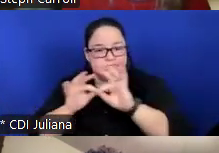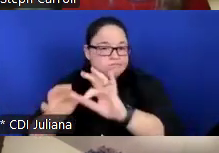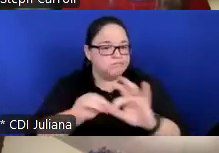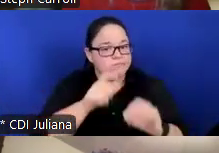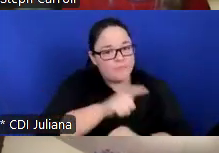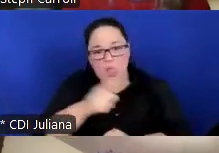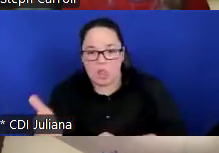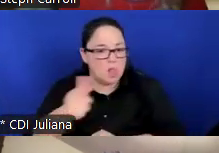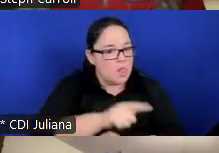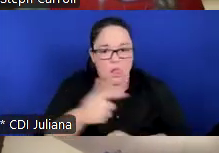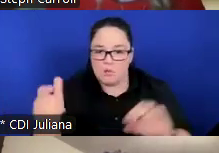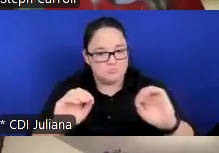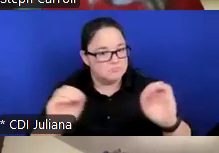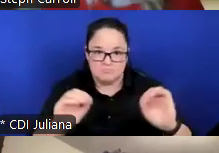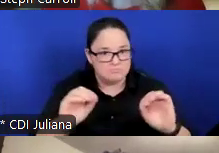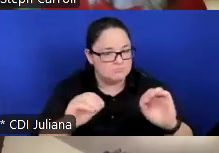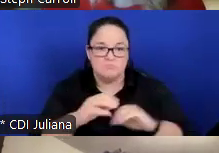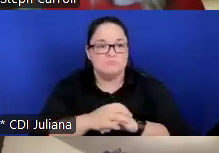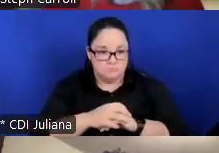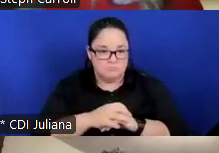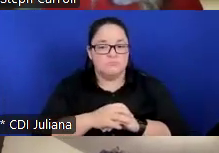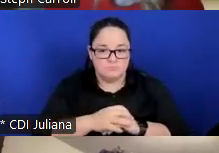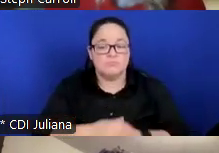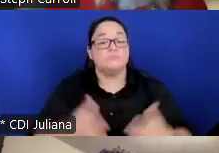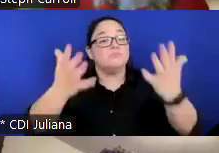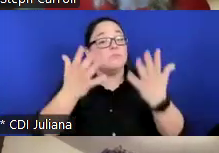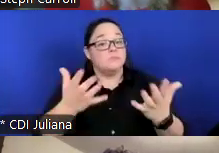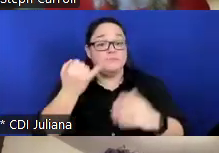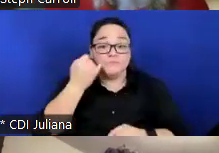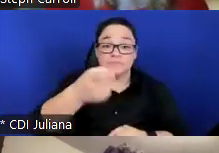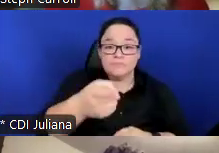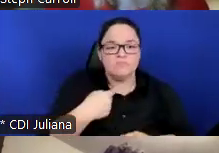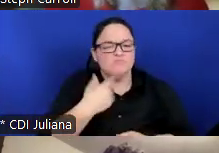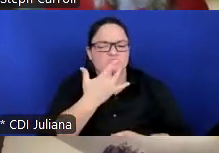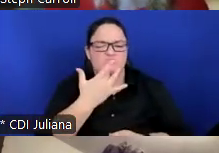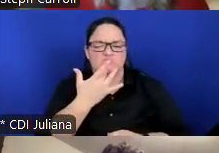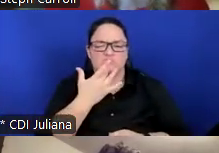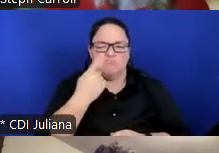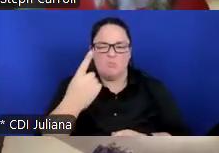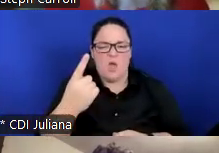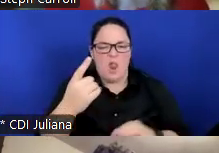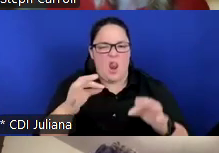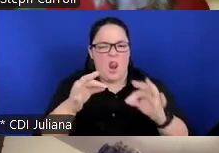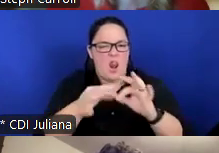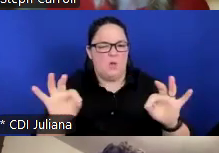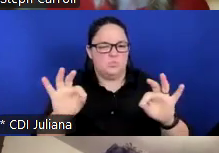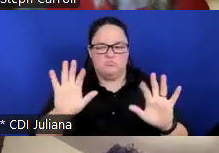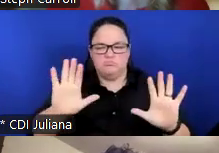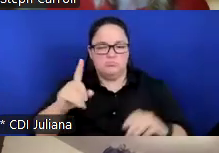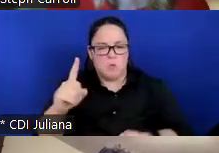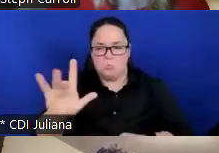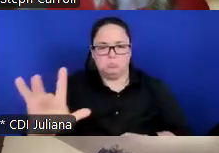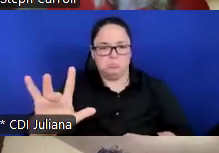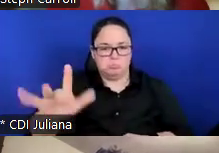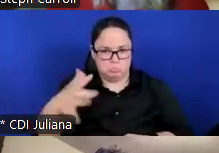estar en participate un in a canal de single idioma. language should be on a language Las channel. personas que hablan ambos idiomas, inglés y People who español, speak pueden both dejar la